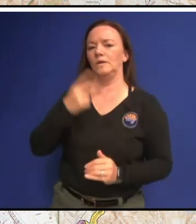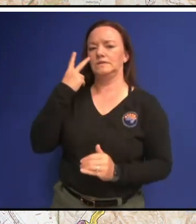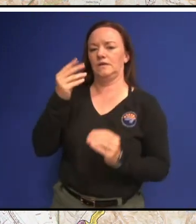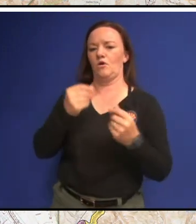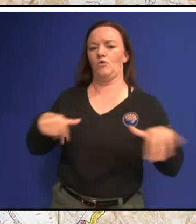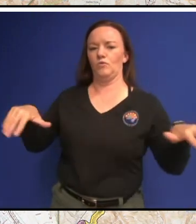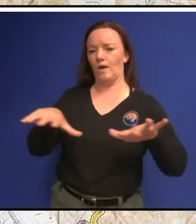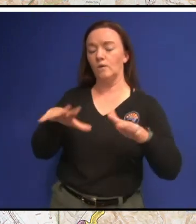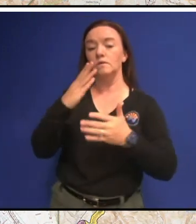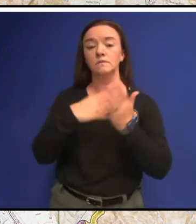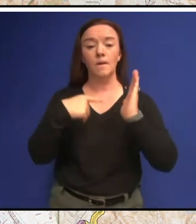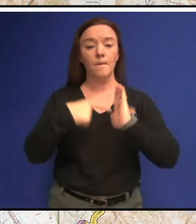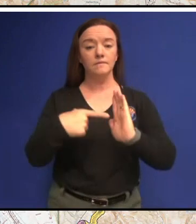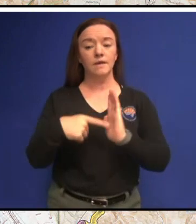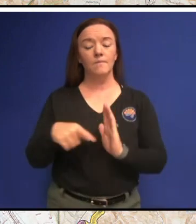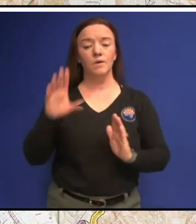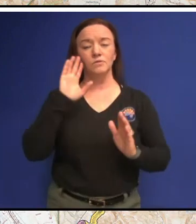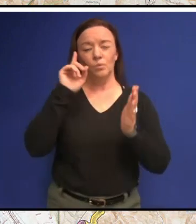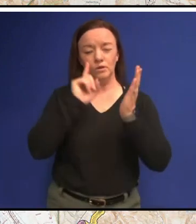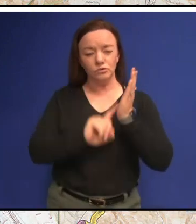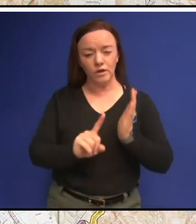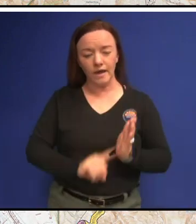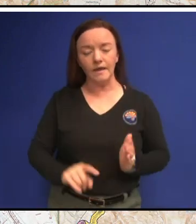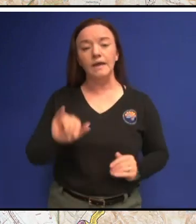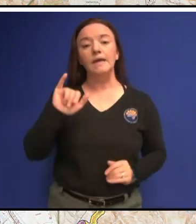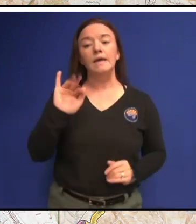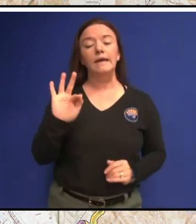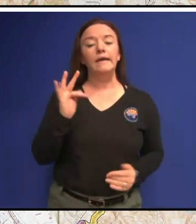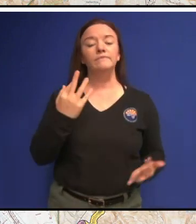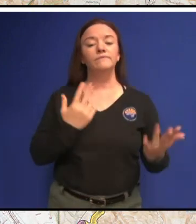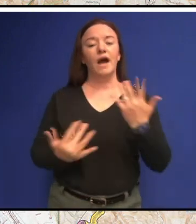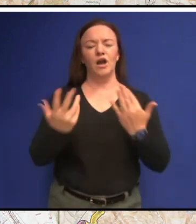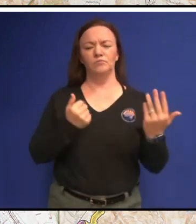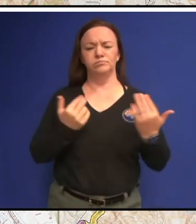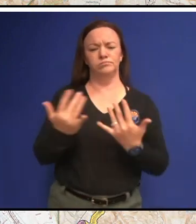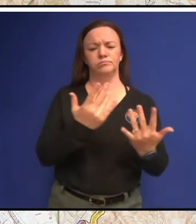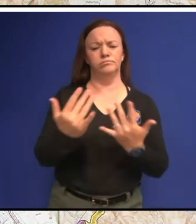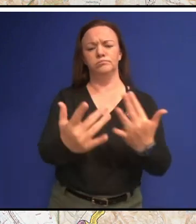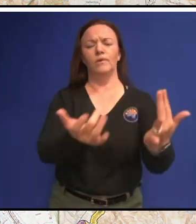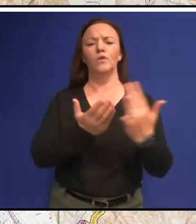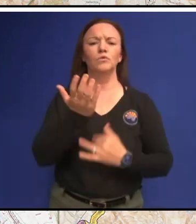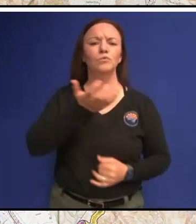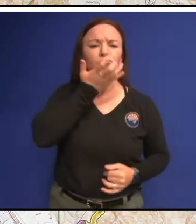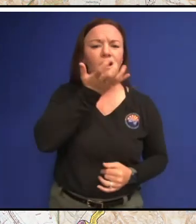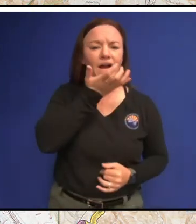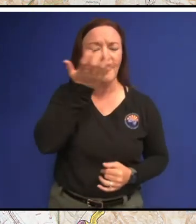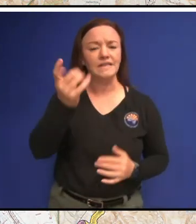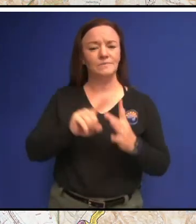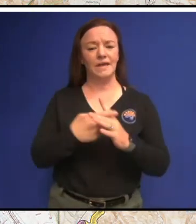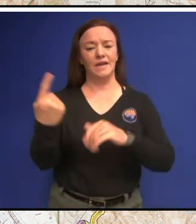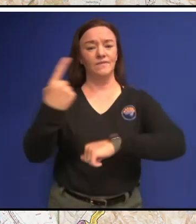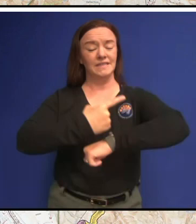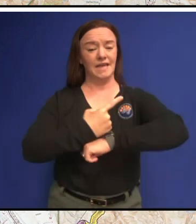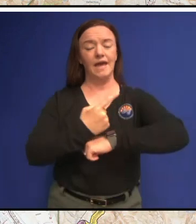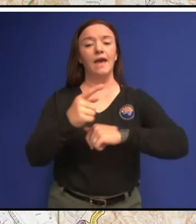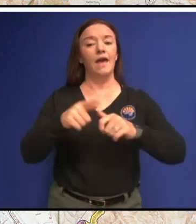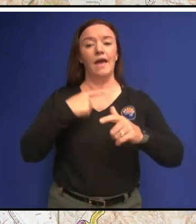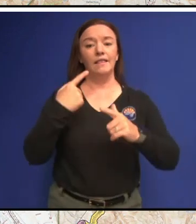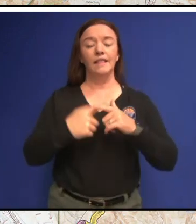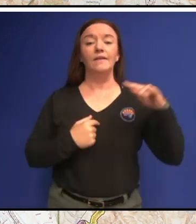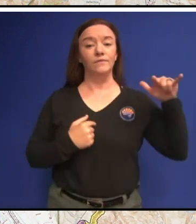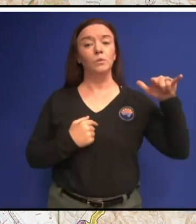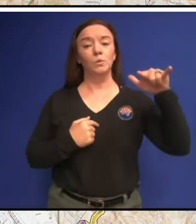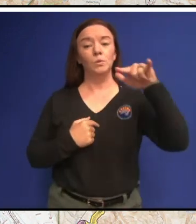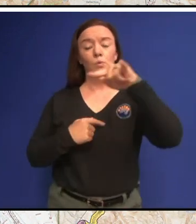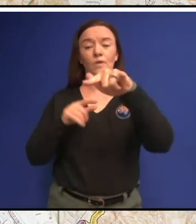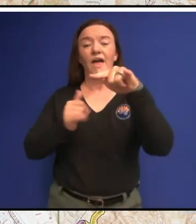for is if fire burned through a bunch of grass early in the day, and then that grass was dead out by the time they flew it at